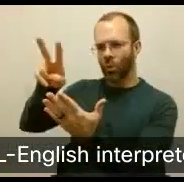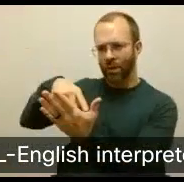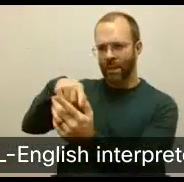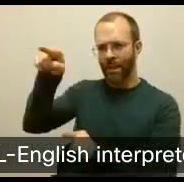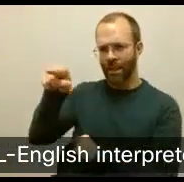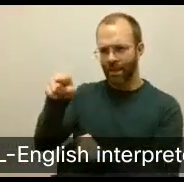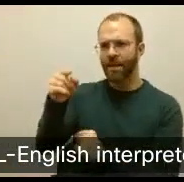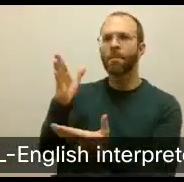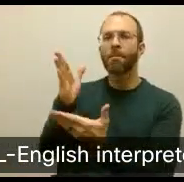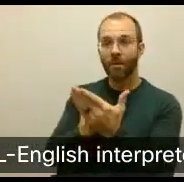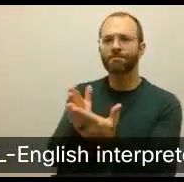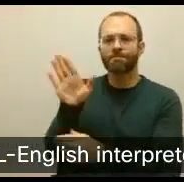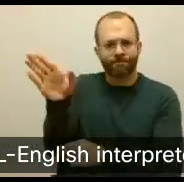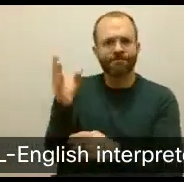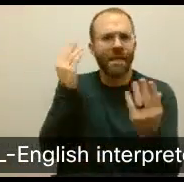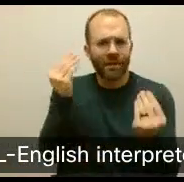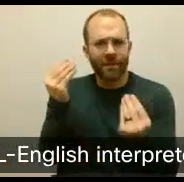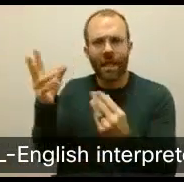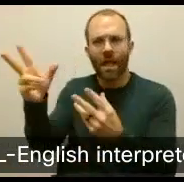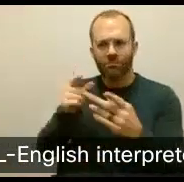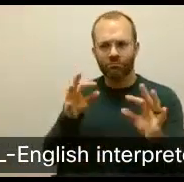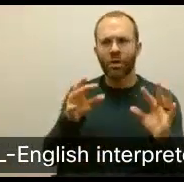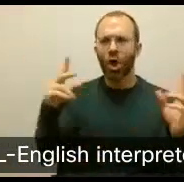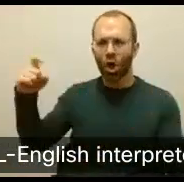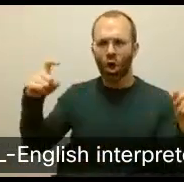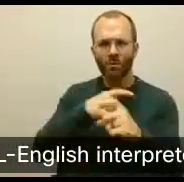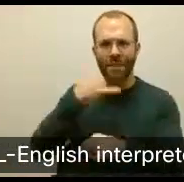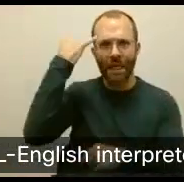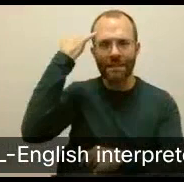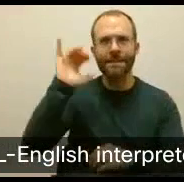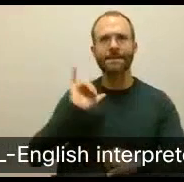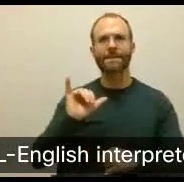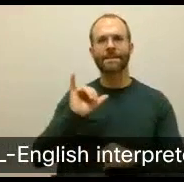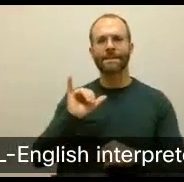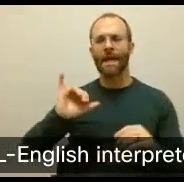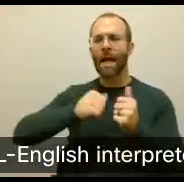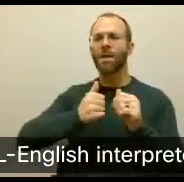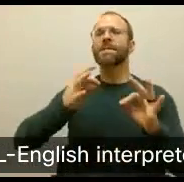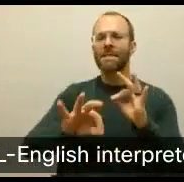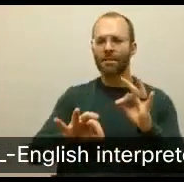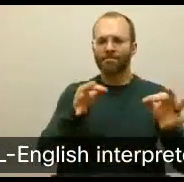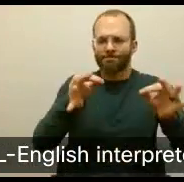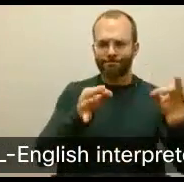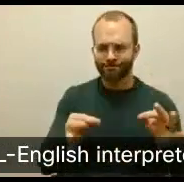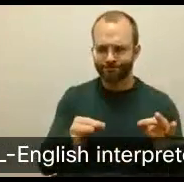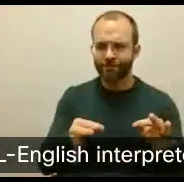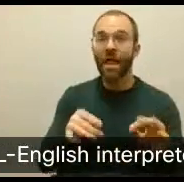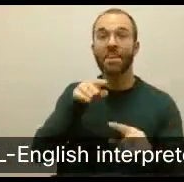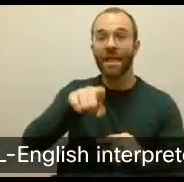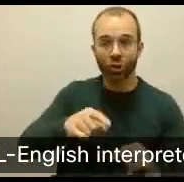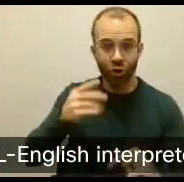that information and simplify complex ideas based on what our audience needs to know or based on what the